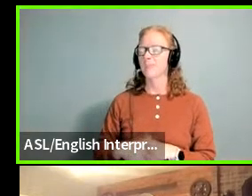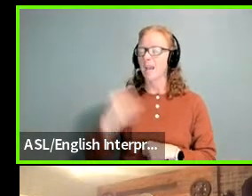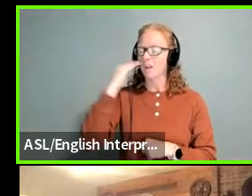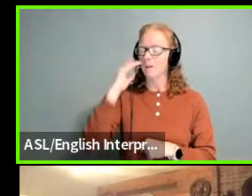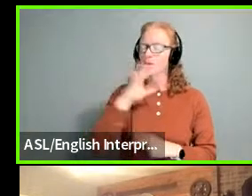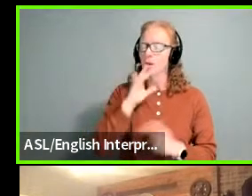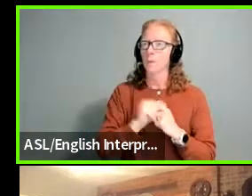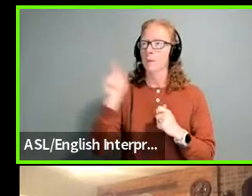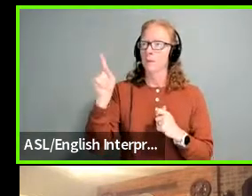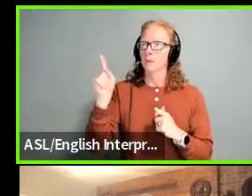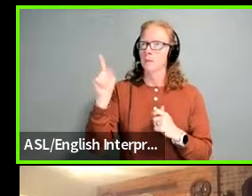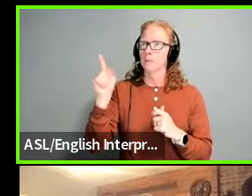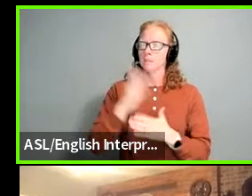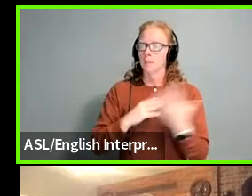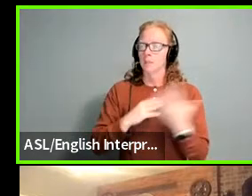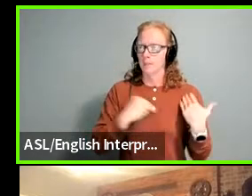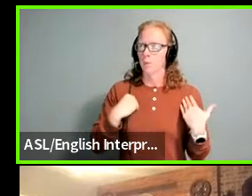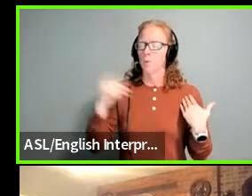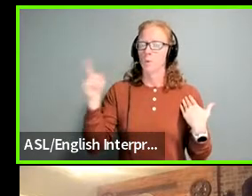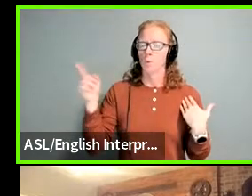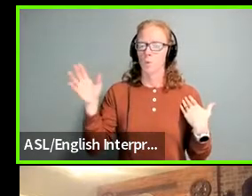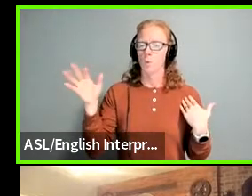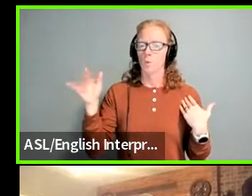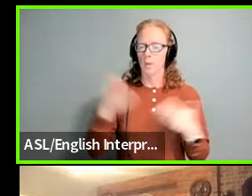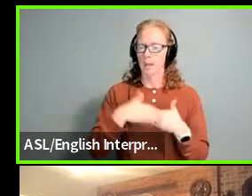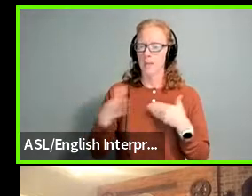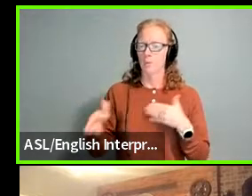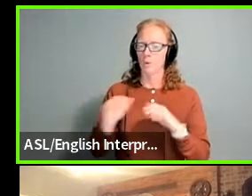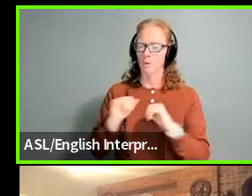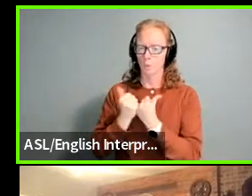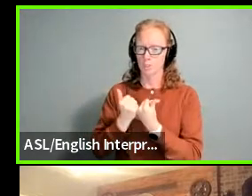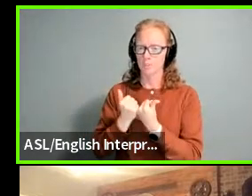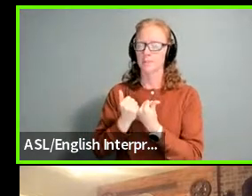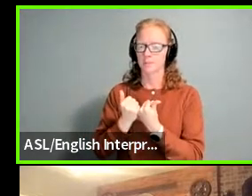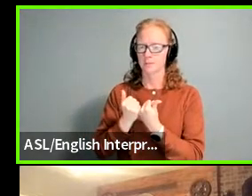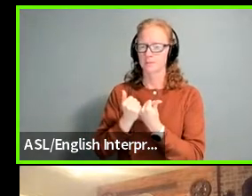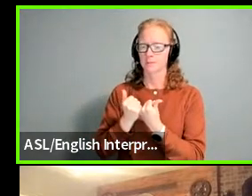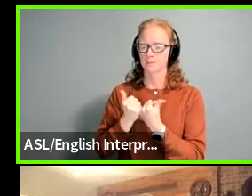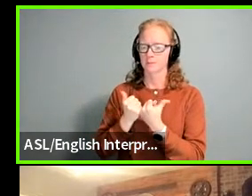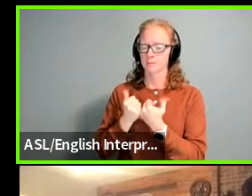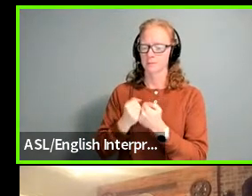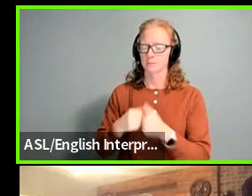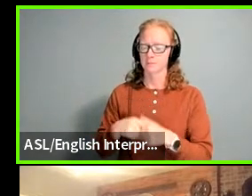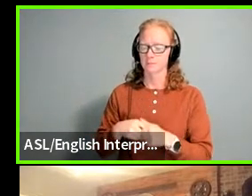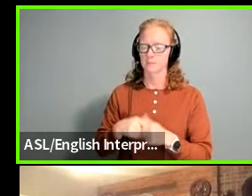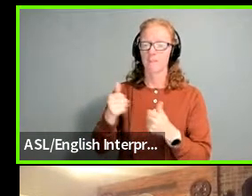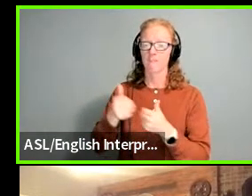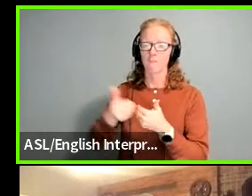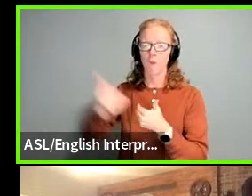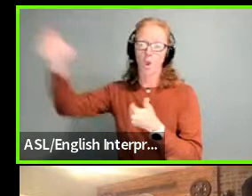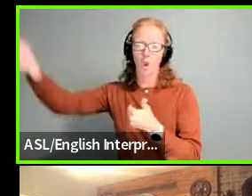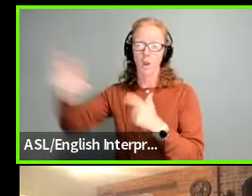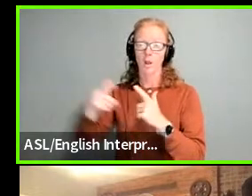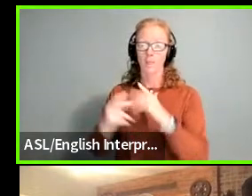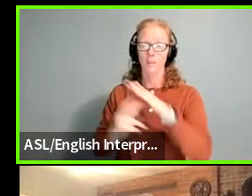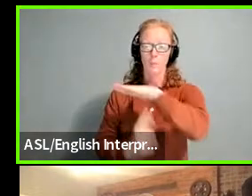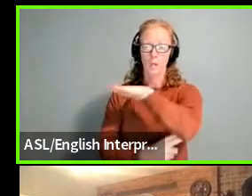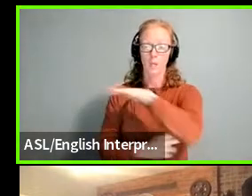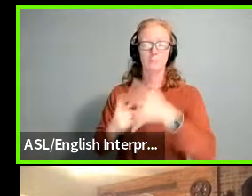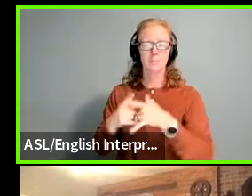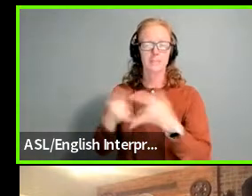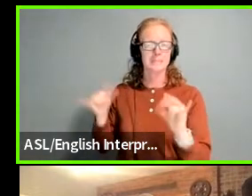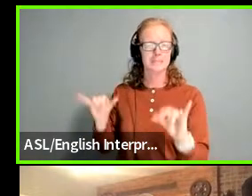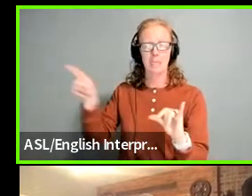talked to members of neighborhood associations that are further away from the bridge, but still